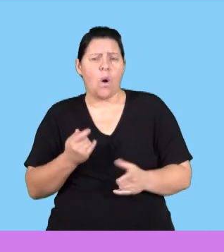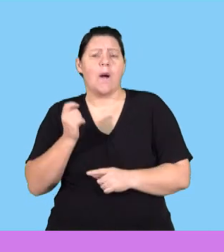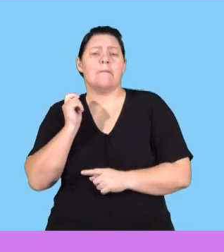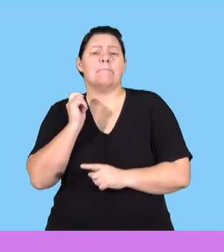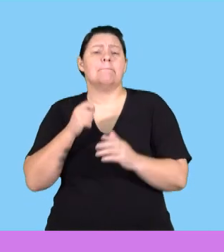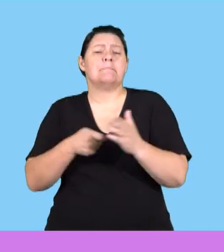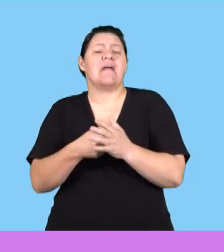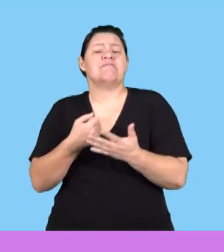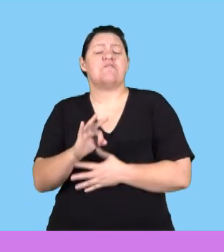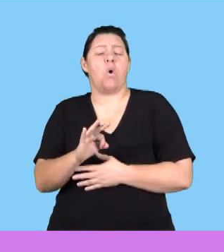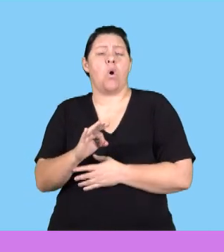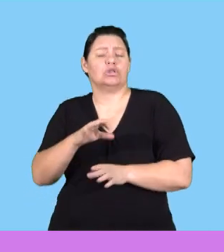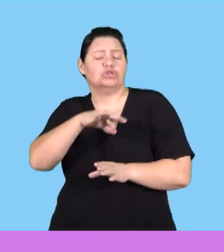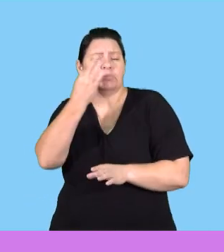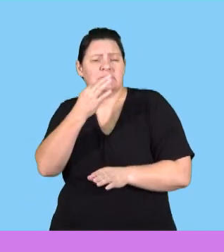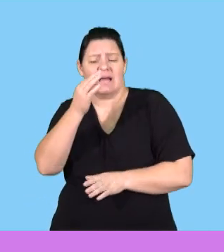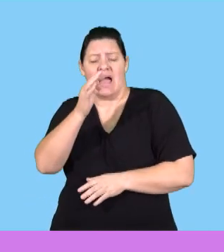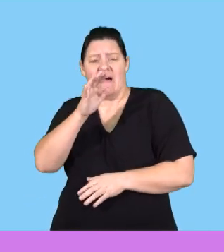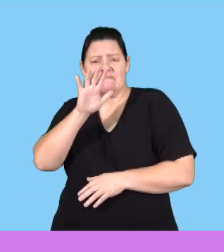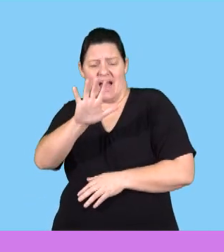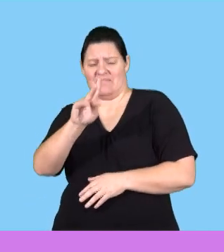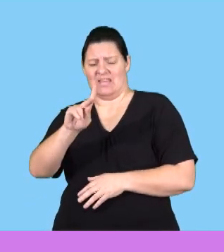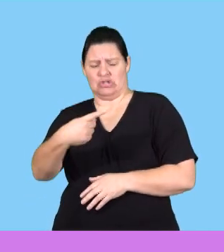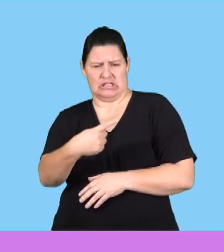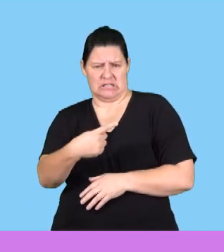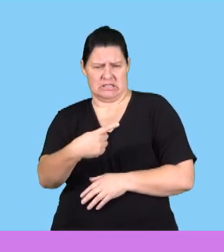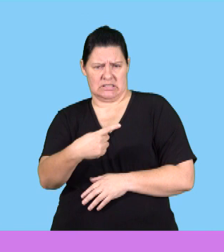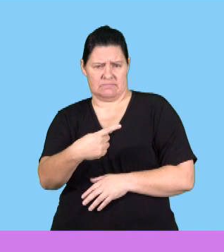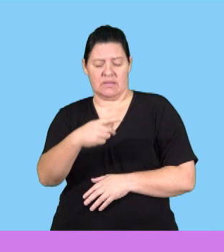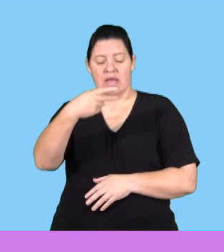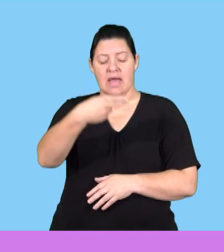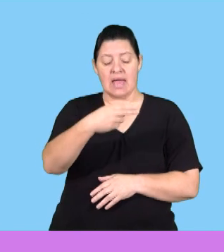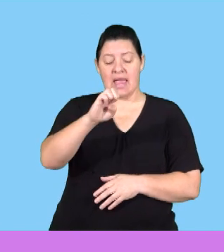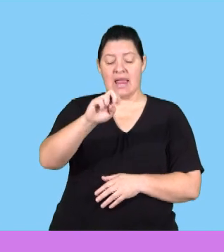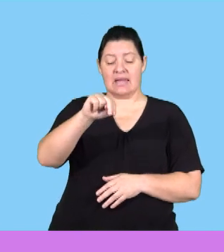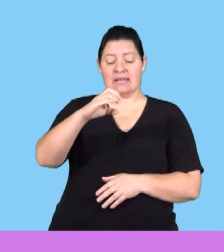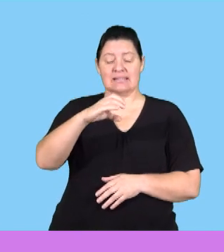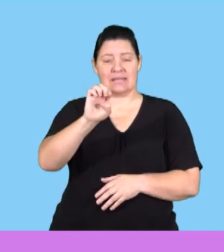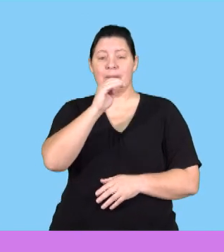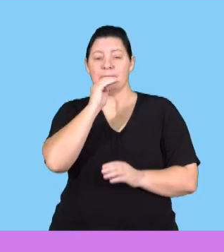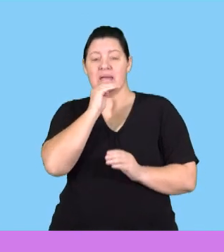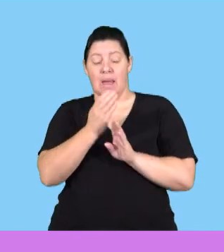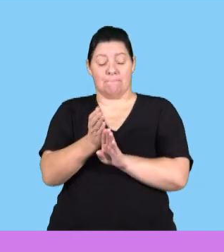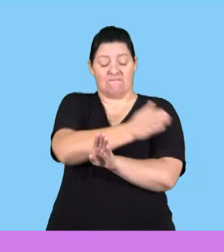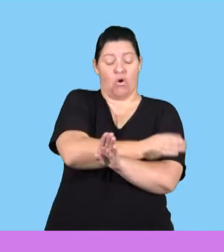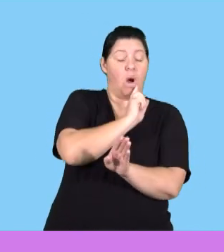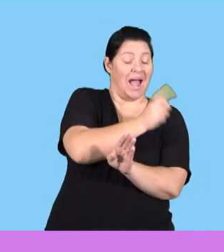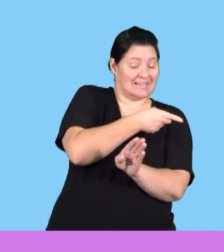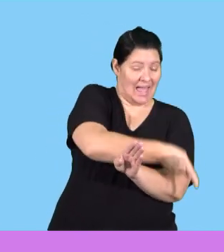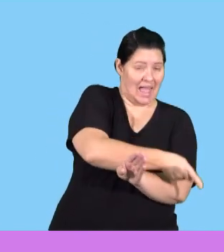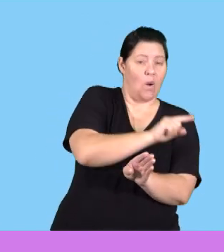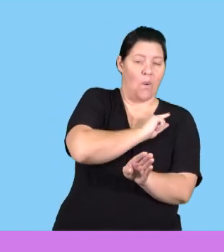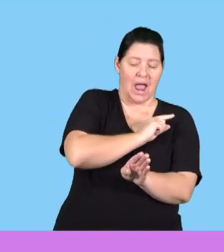sorry, of the chips, not the cheese. Now I said the word hence means use the previous